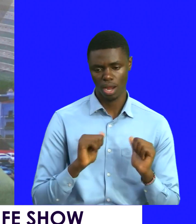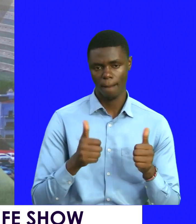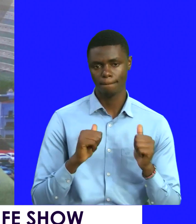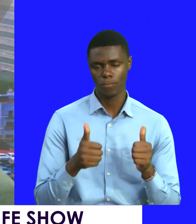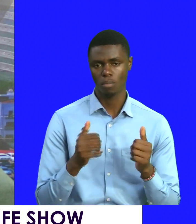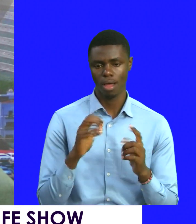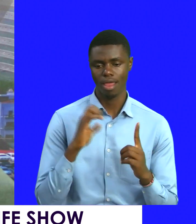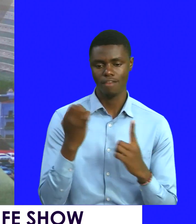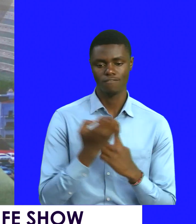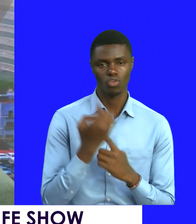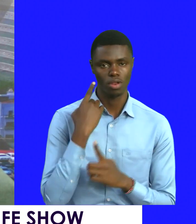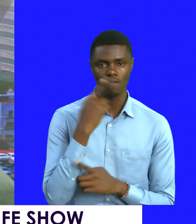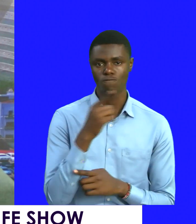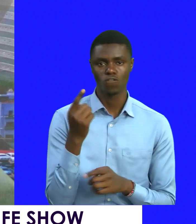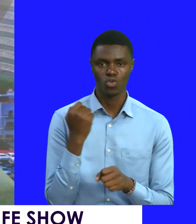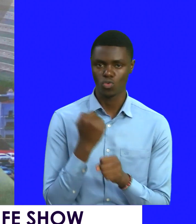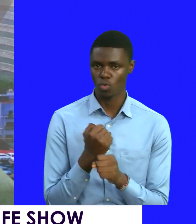environment for you to operate.